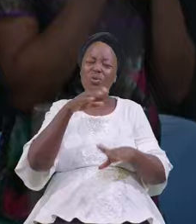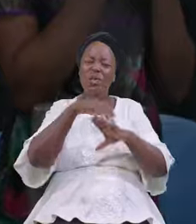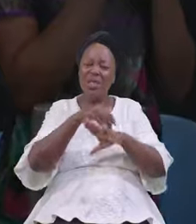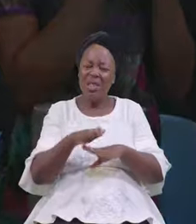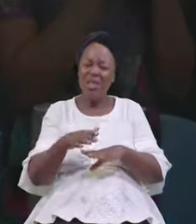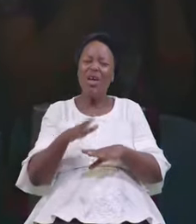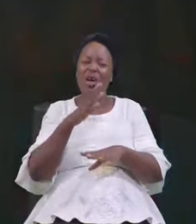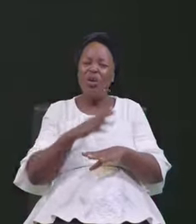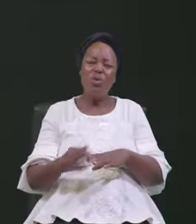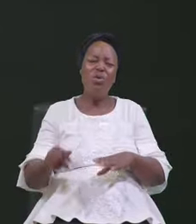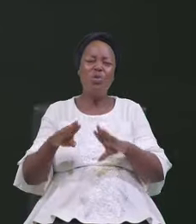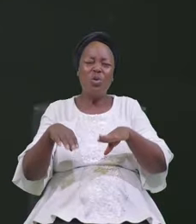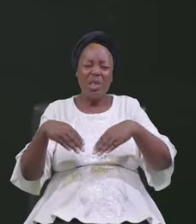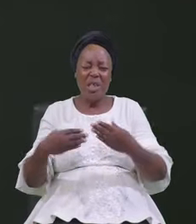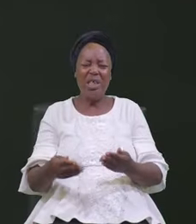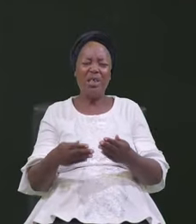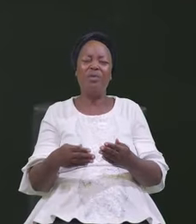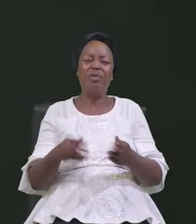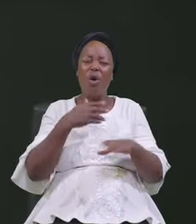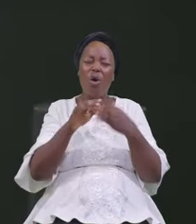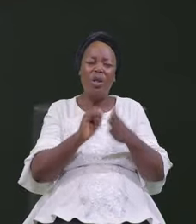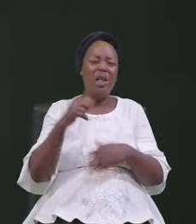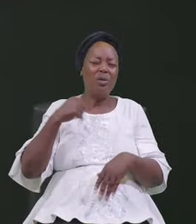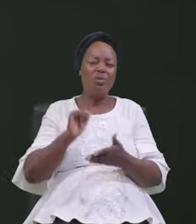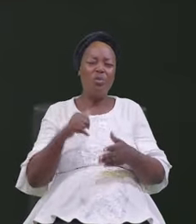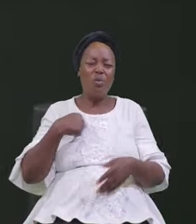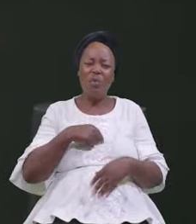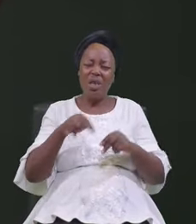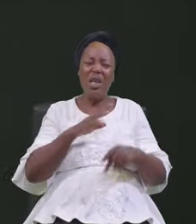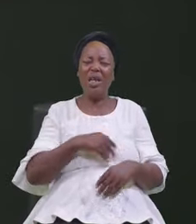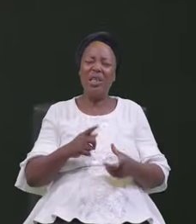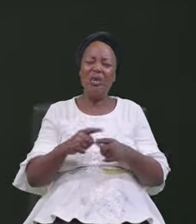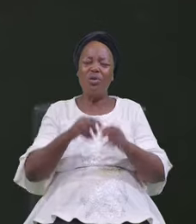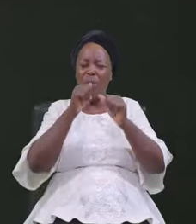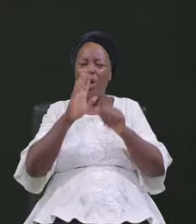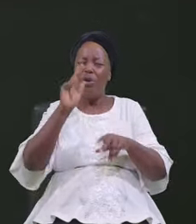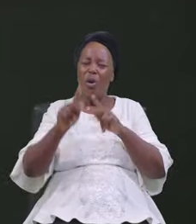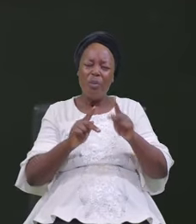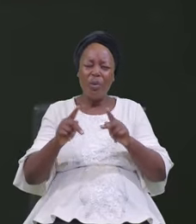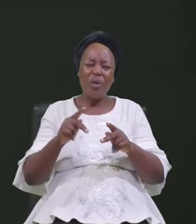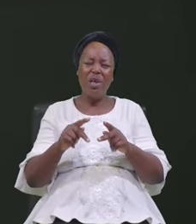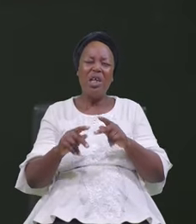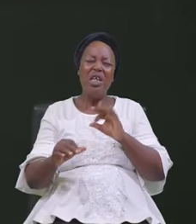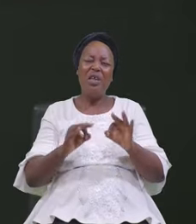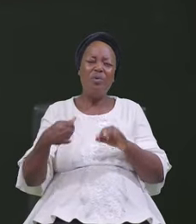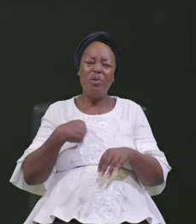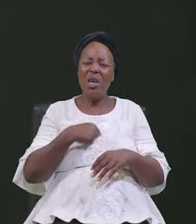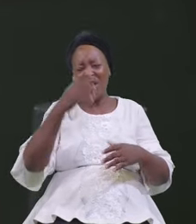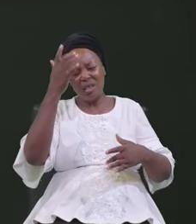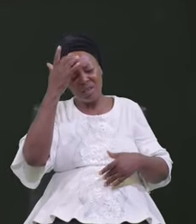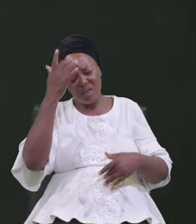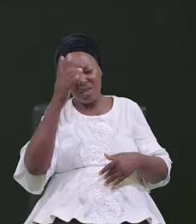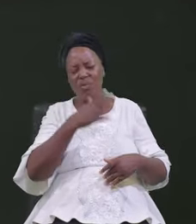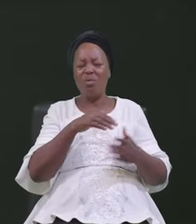you equip your people. You bless your people. If we're sick and sickly